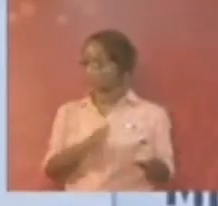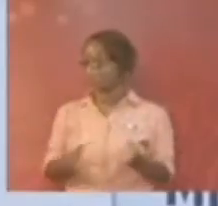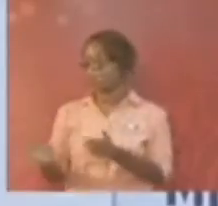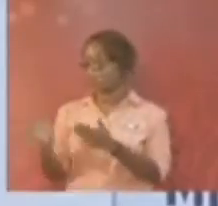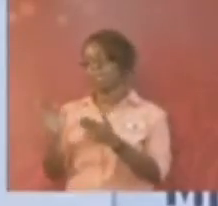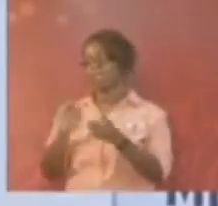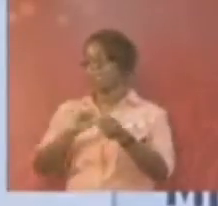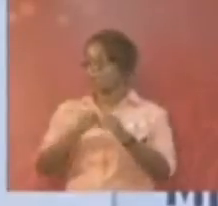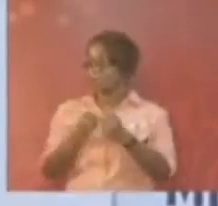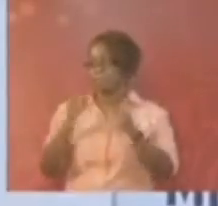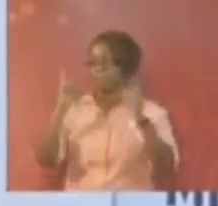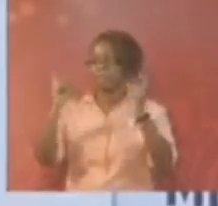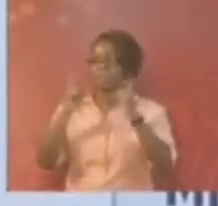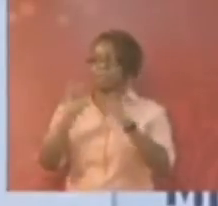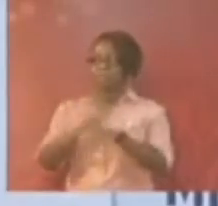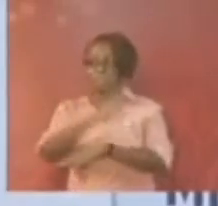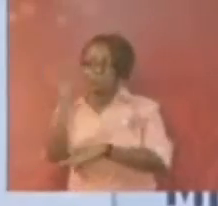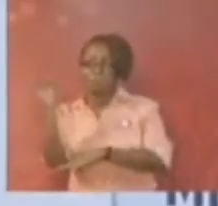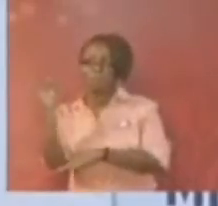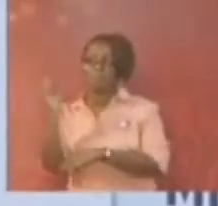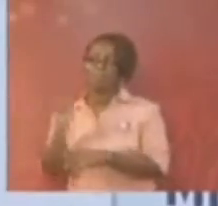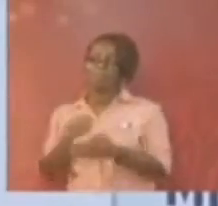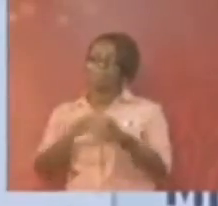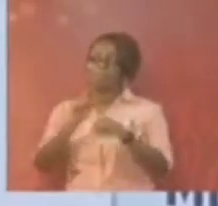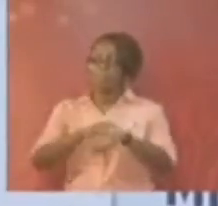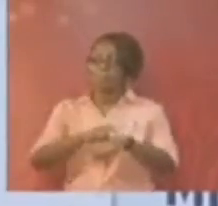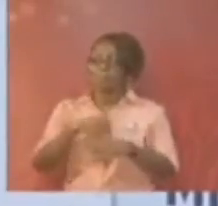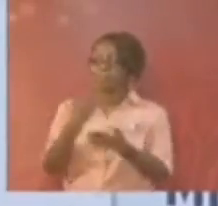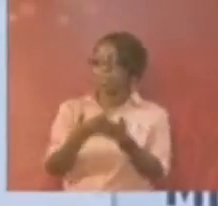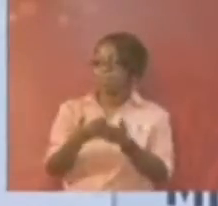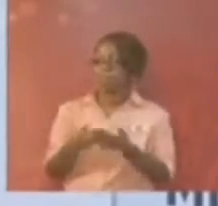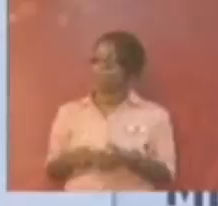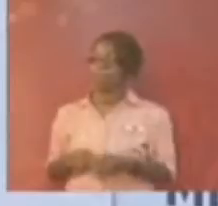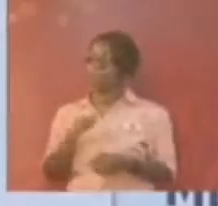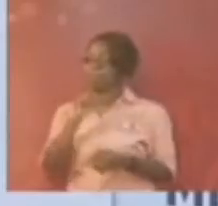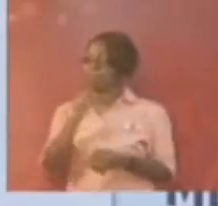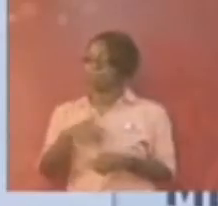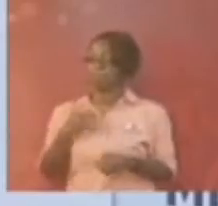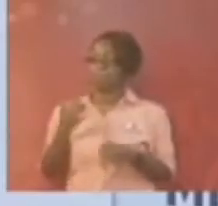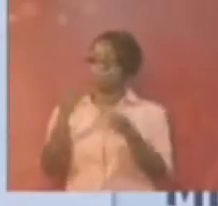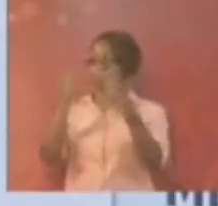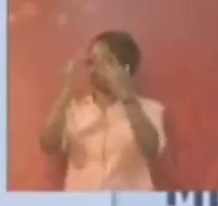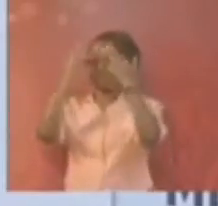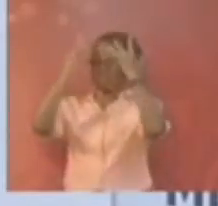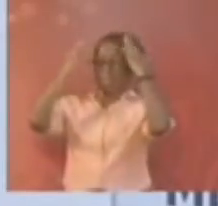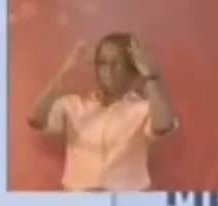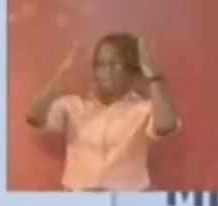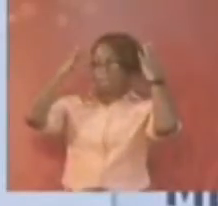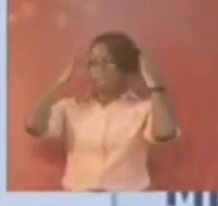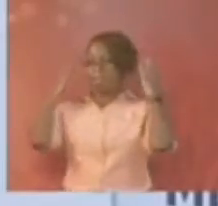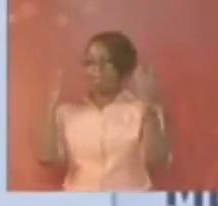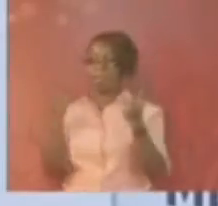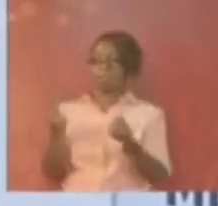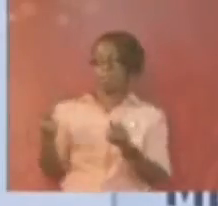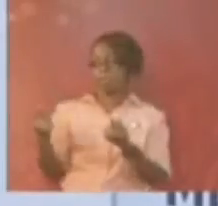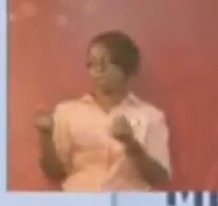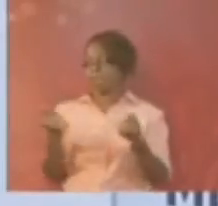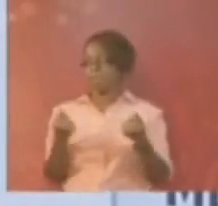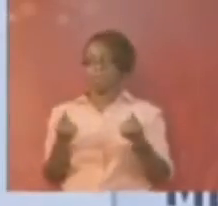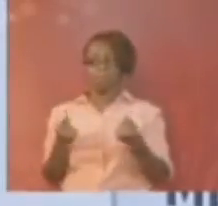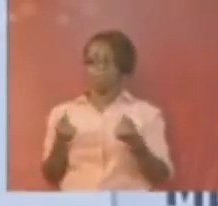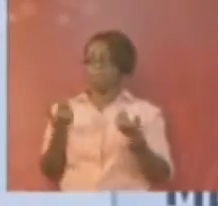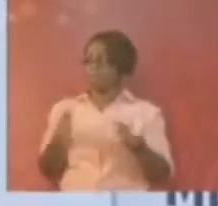when the time comes that you're not doing something you would normally have been doing, because you've already planned what you would be doing instead of